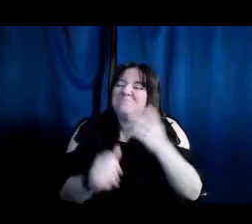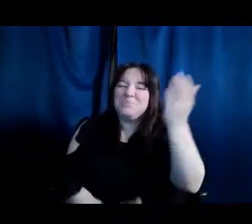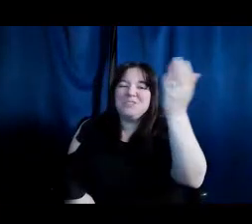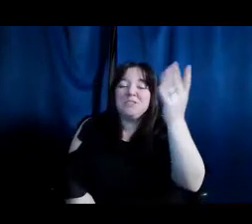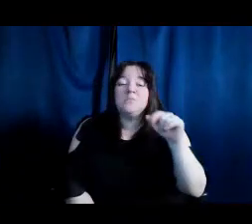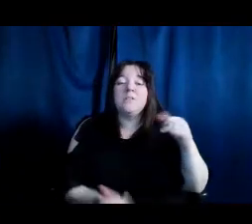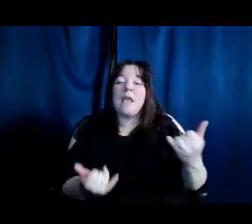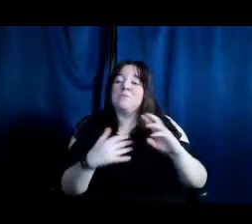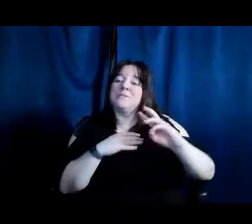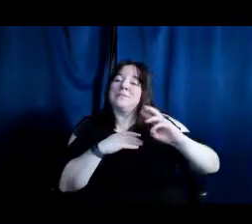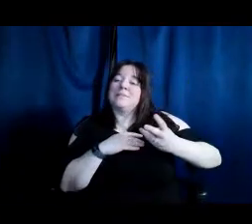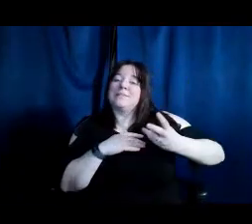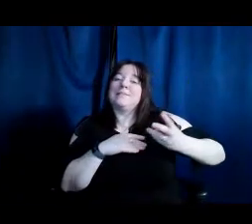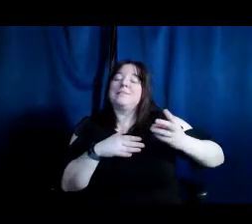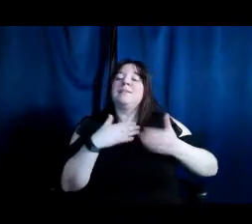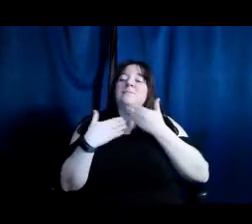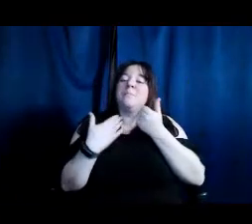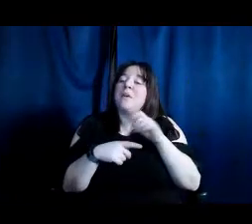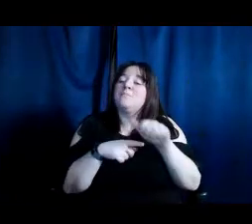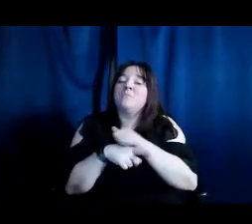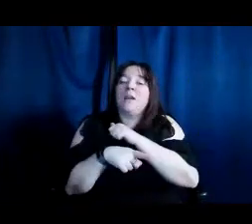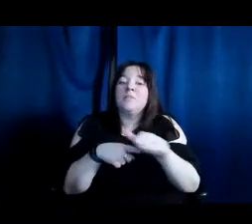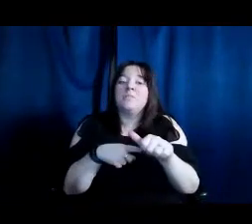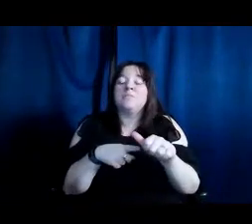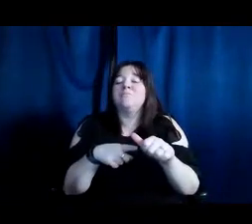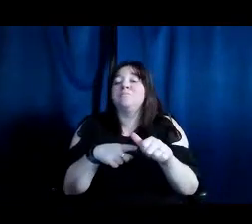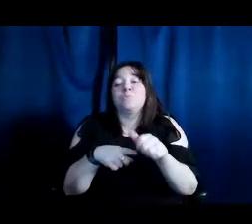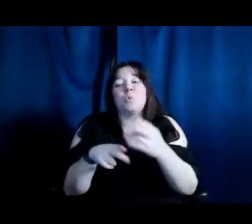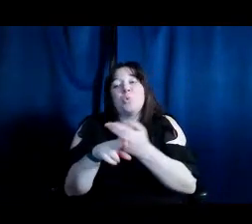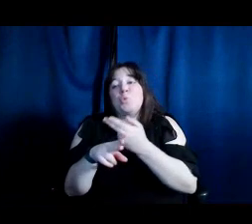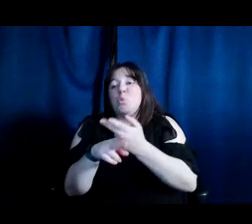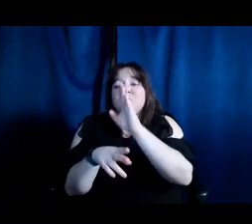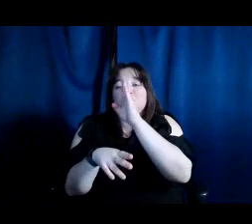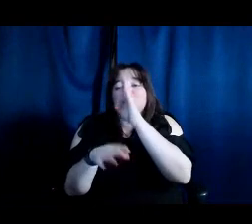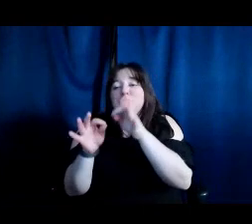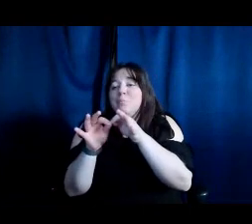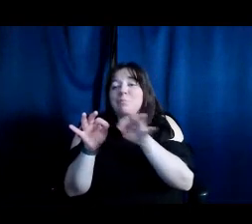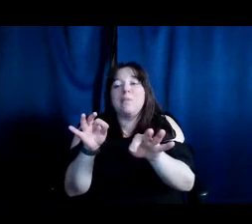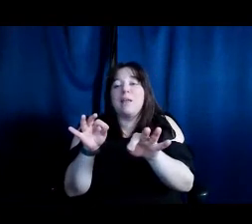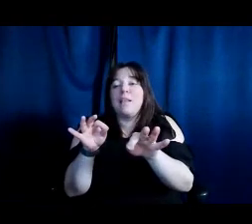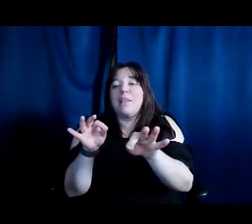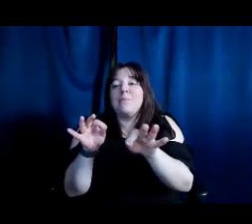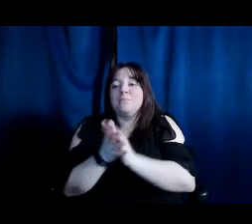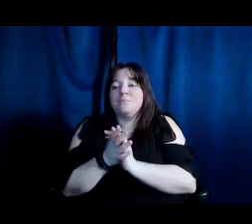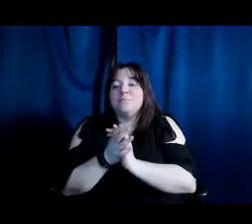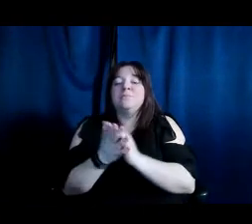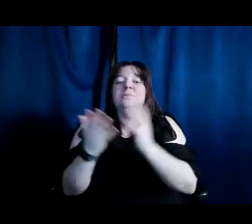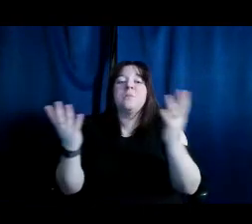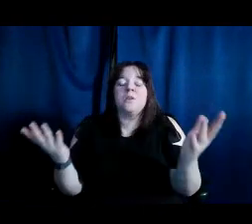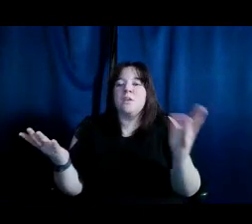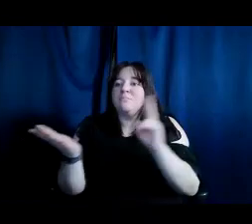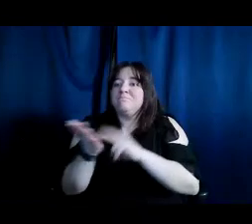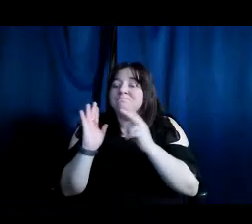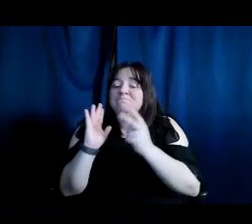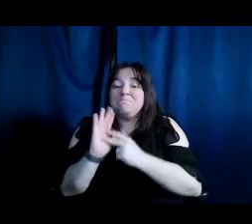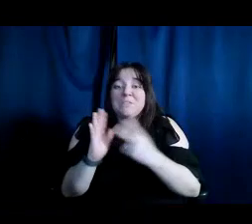that best practice is using plain language, which means we're talking about using